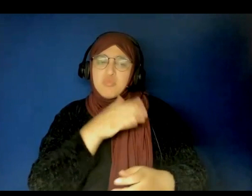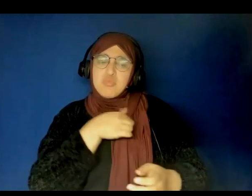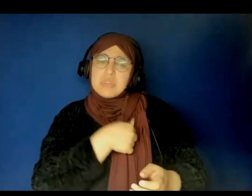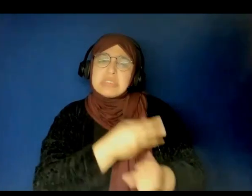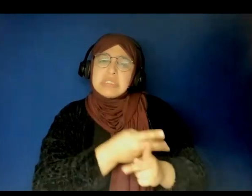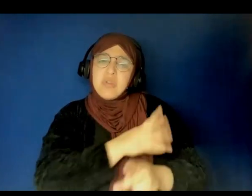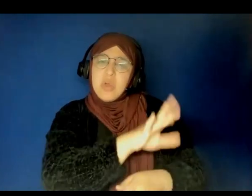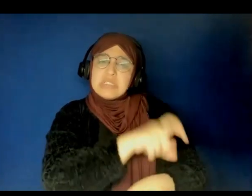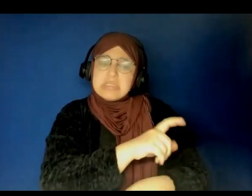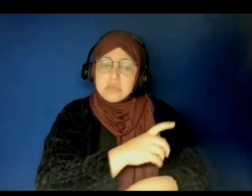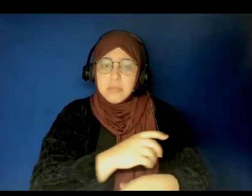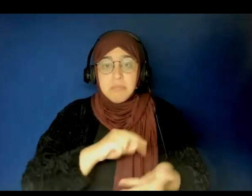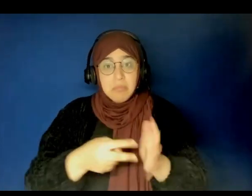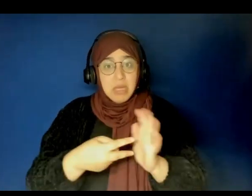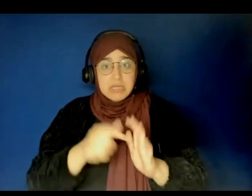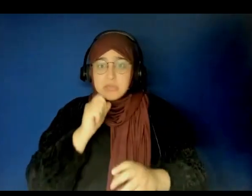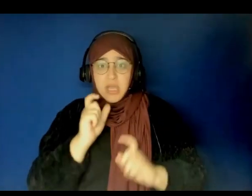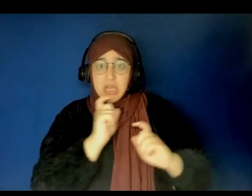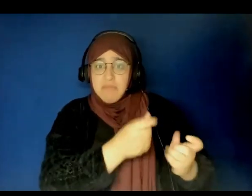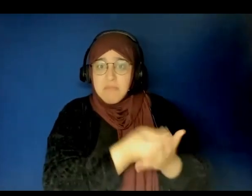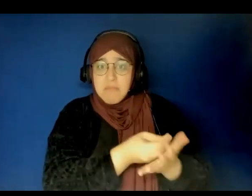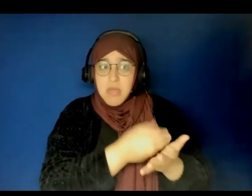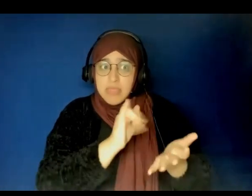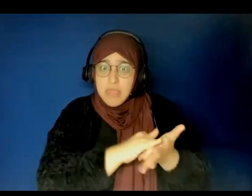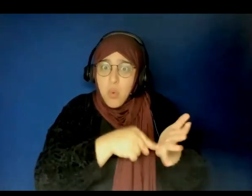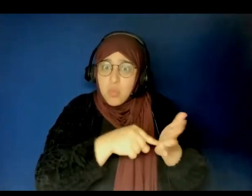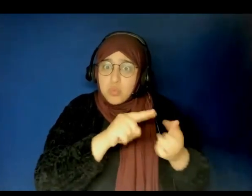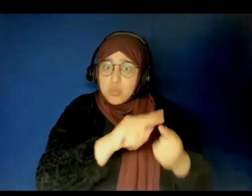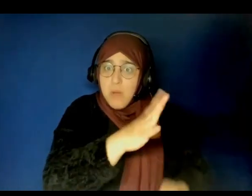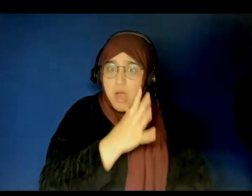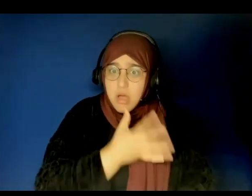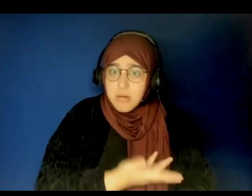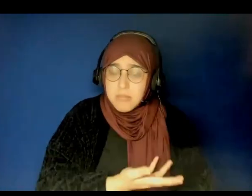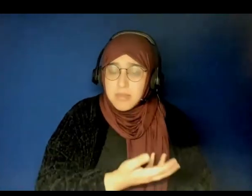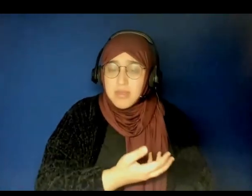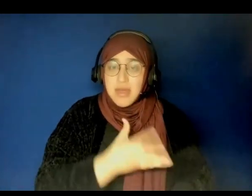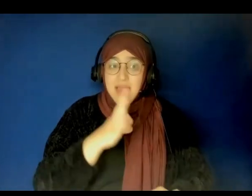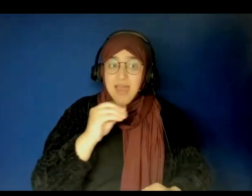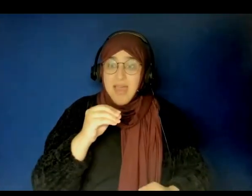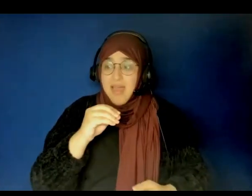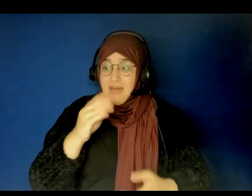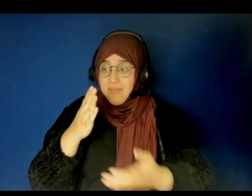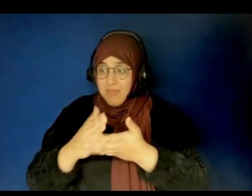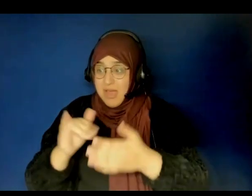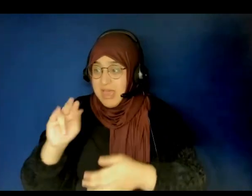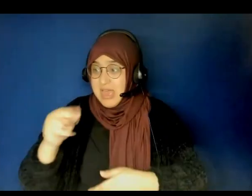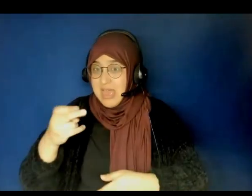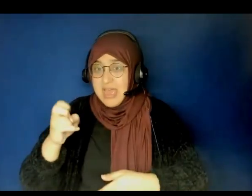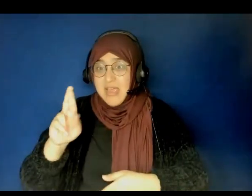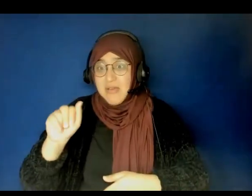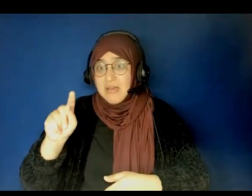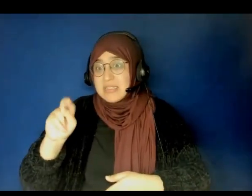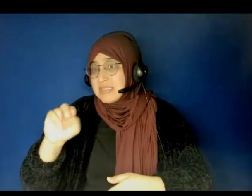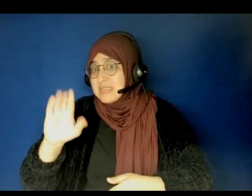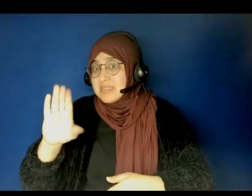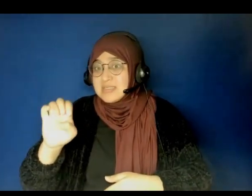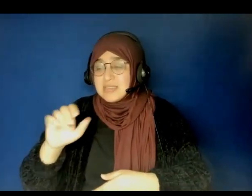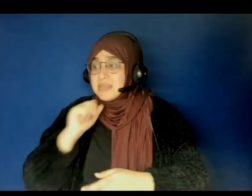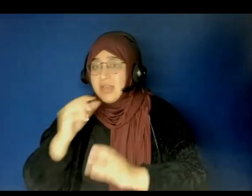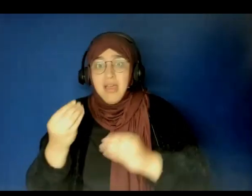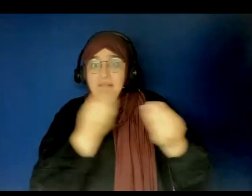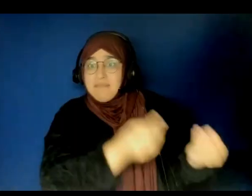that is due to her. And sometimes they don't even give her the inheritance that is due to her. They say, we'll just take care of all of her expenses. And that